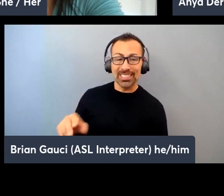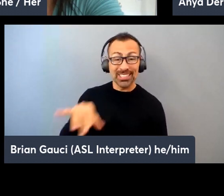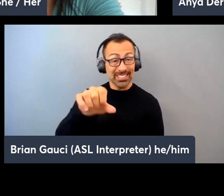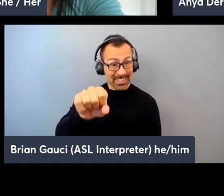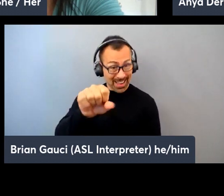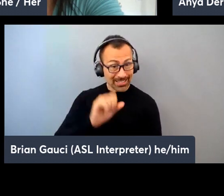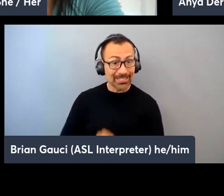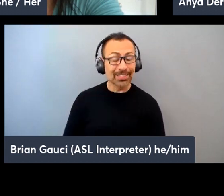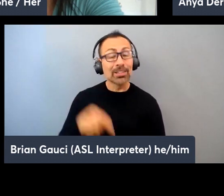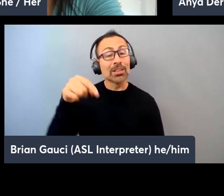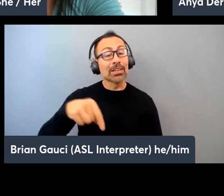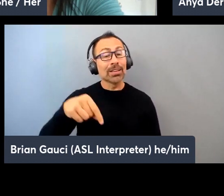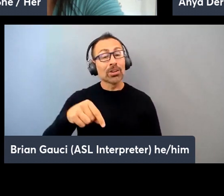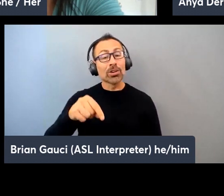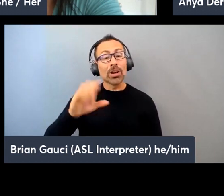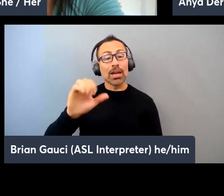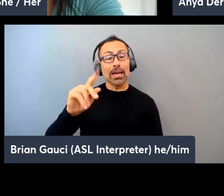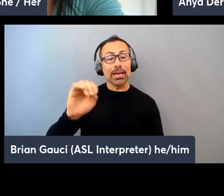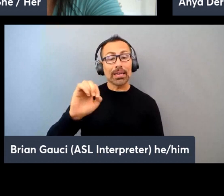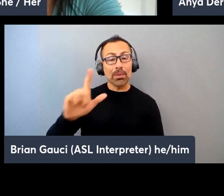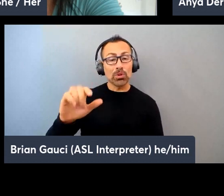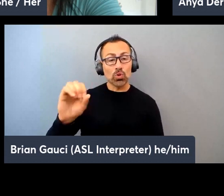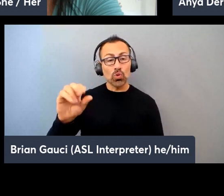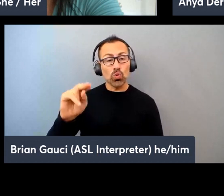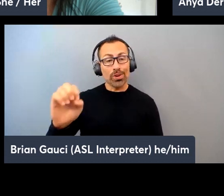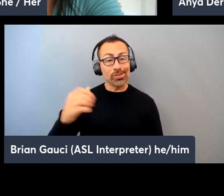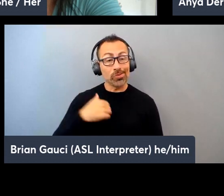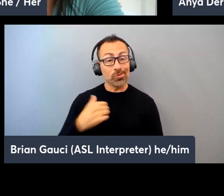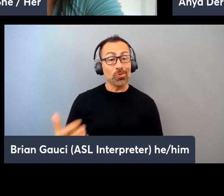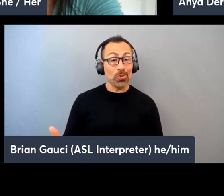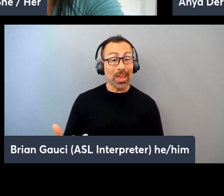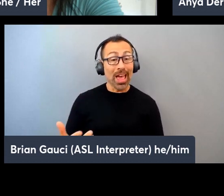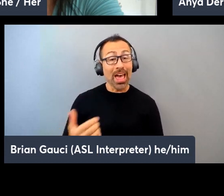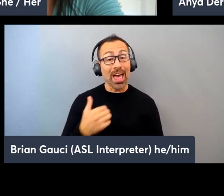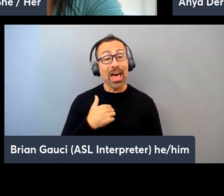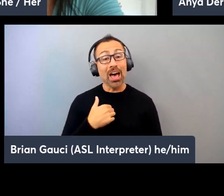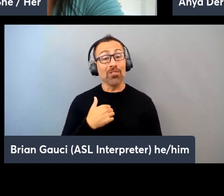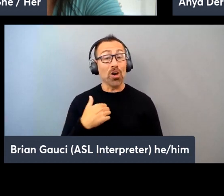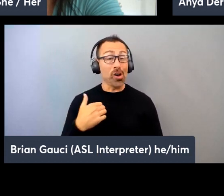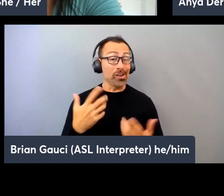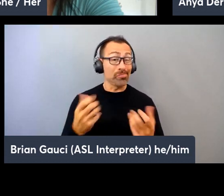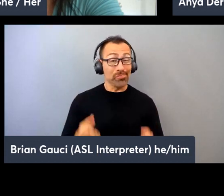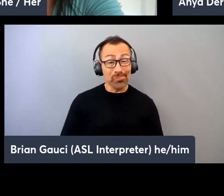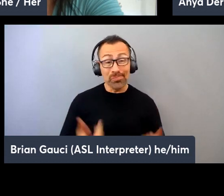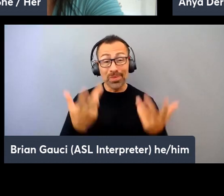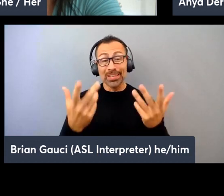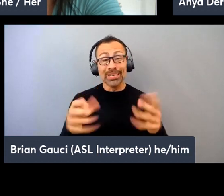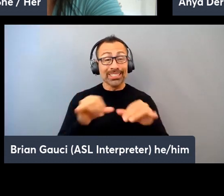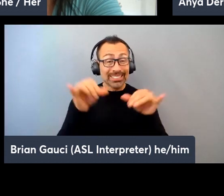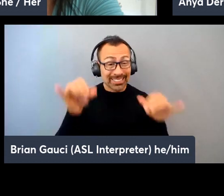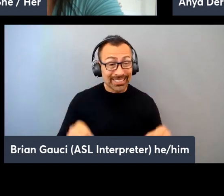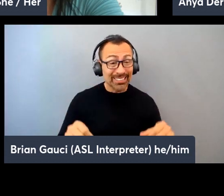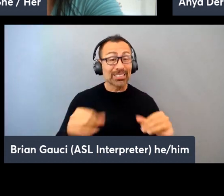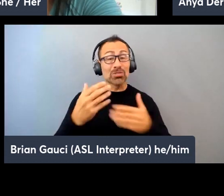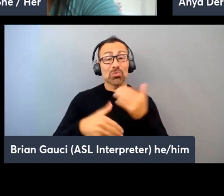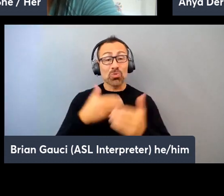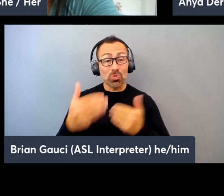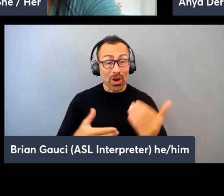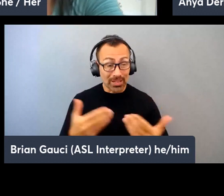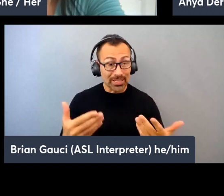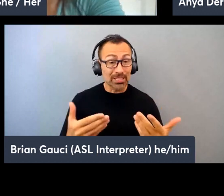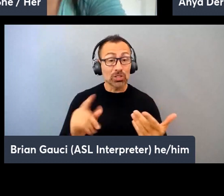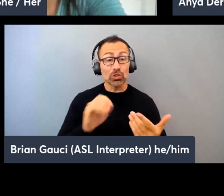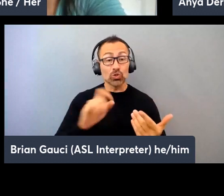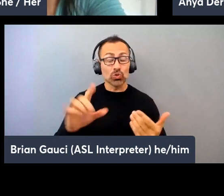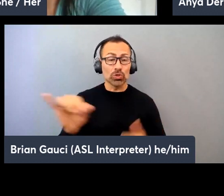a fairly robust CI/CD systems, processes, and tools as well, which is constantly being used